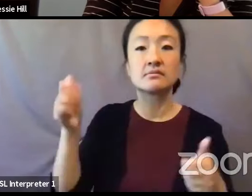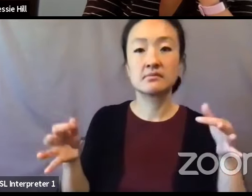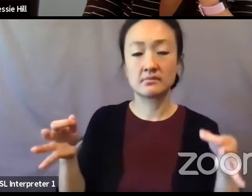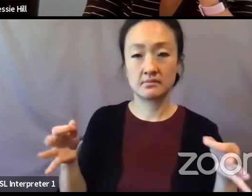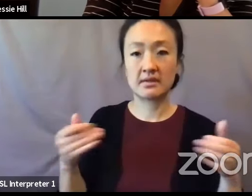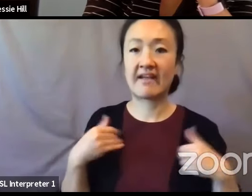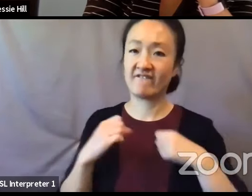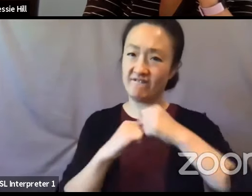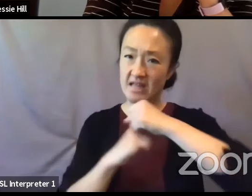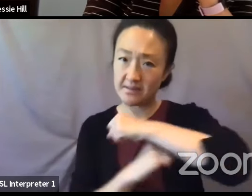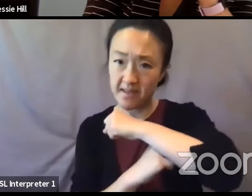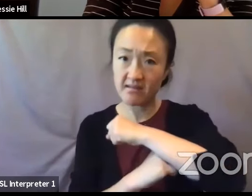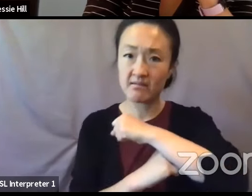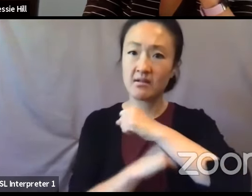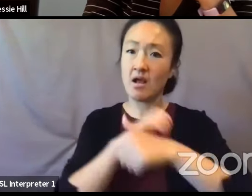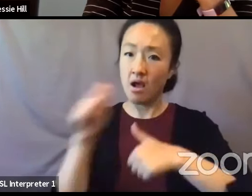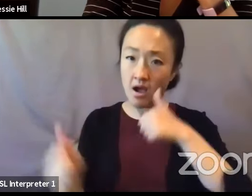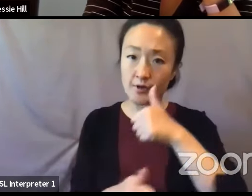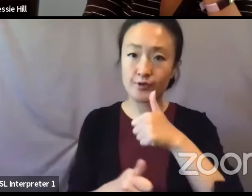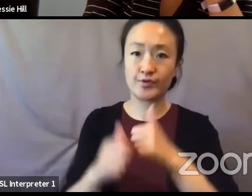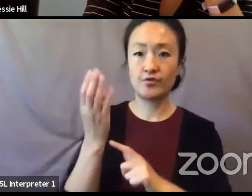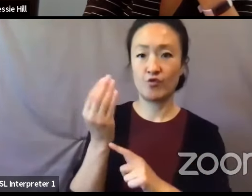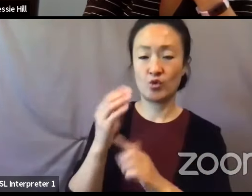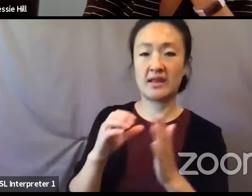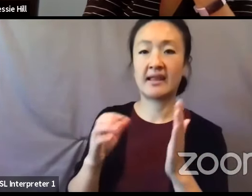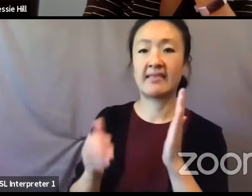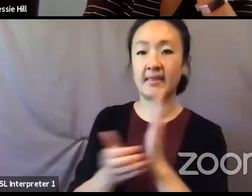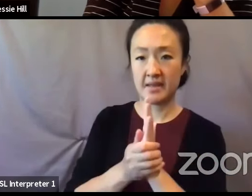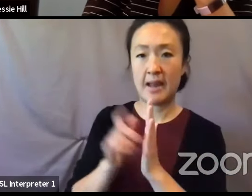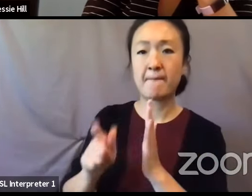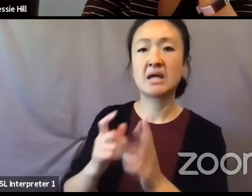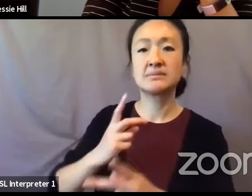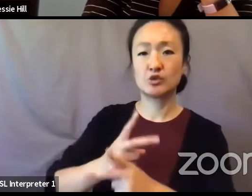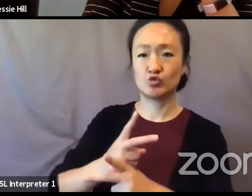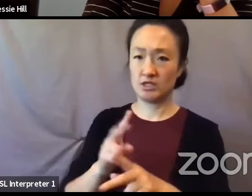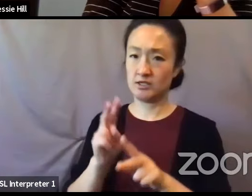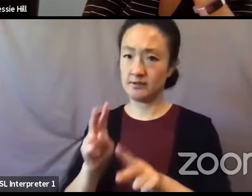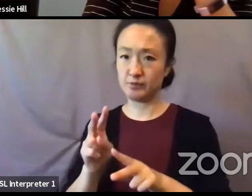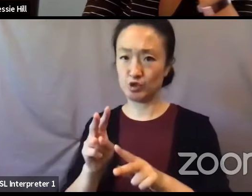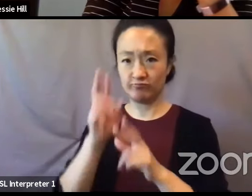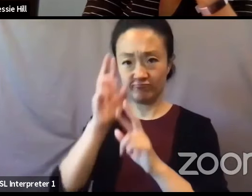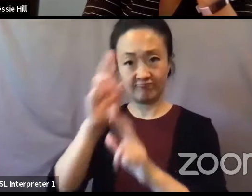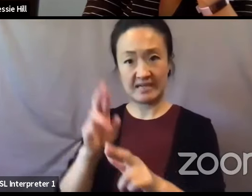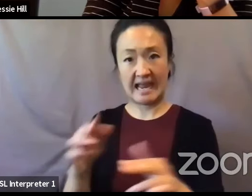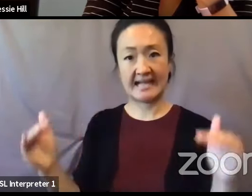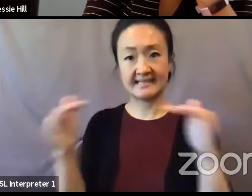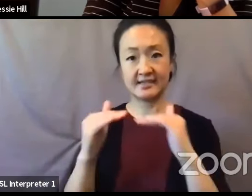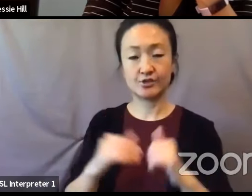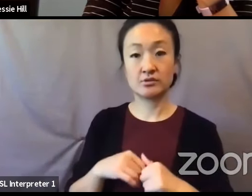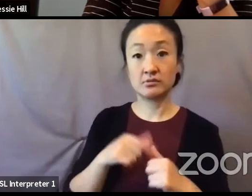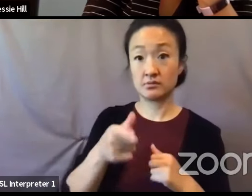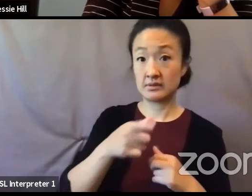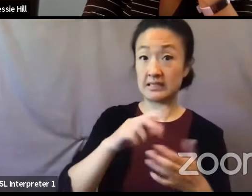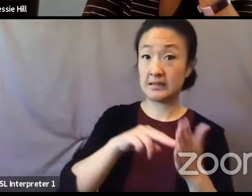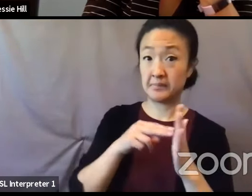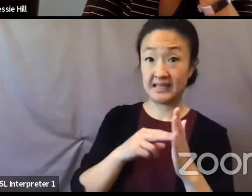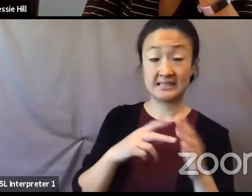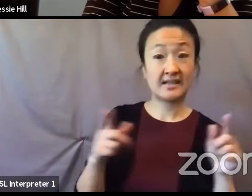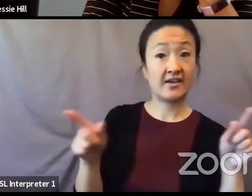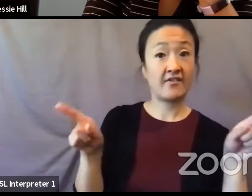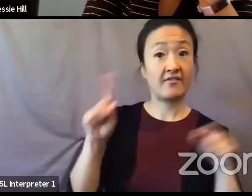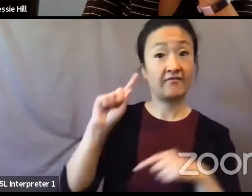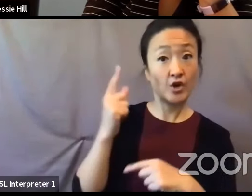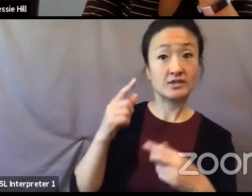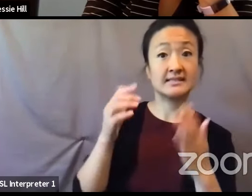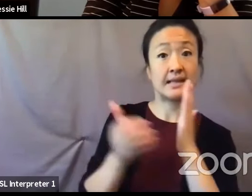fundamental under the 14th Amendment and must be treated as such. But whether that means it will be subject to First Amendment-like limitations